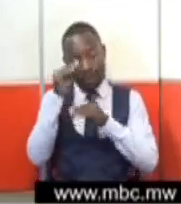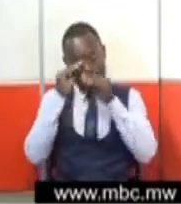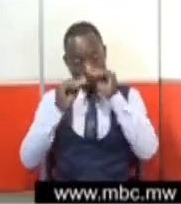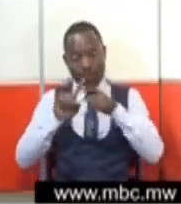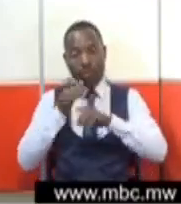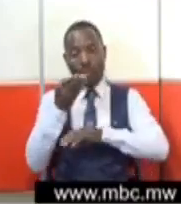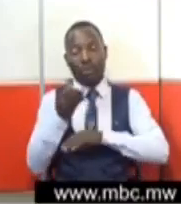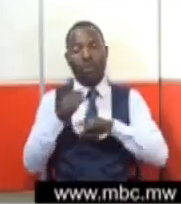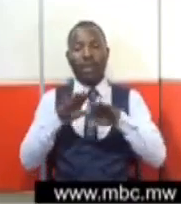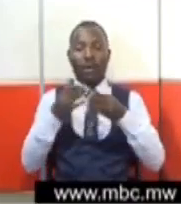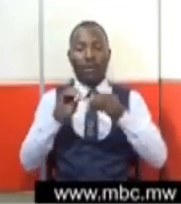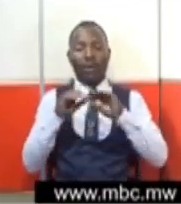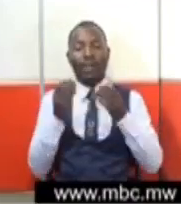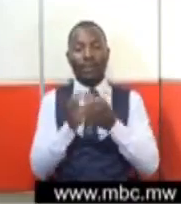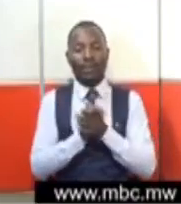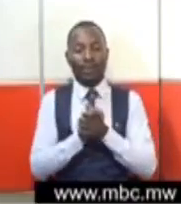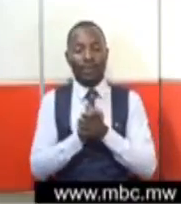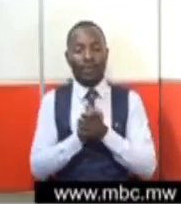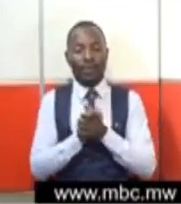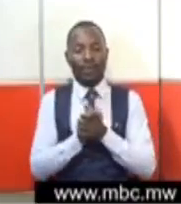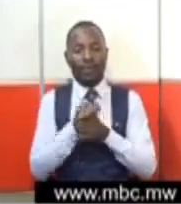colleagues on how they have done,